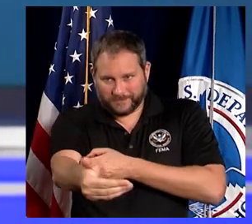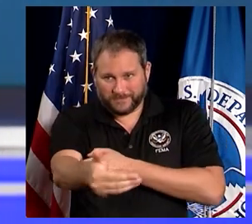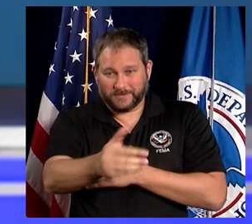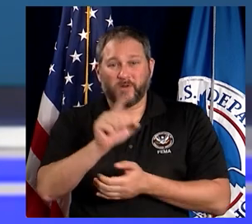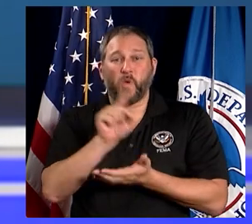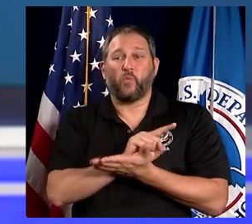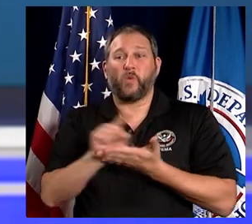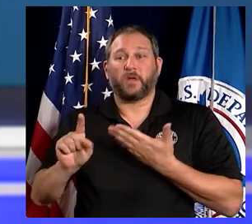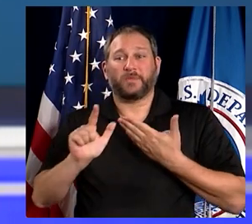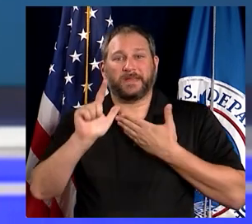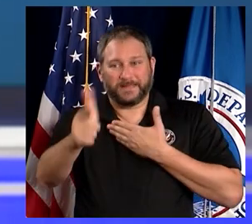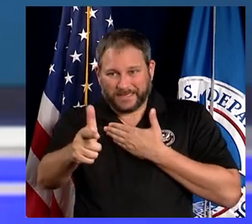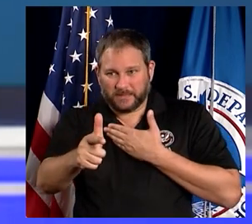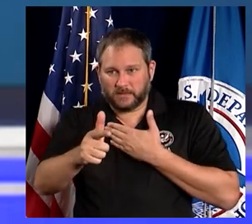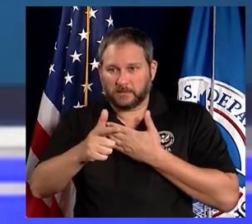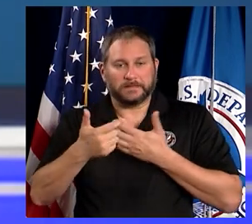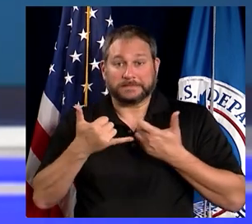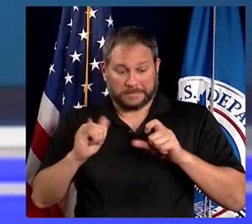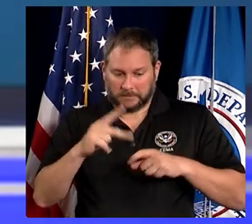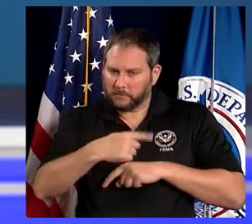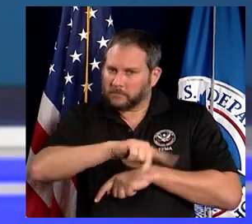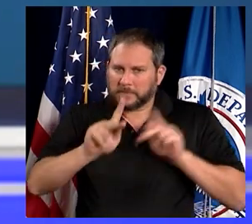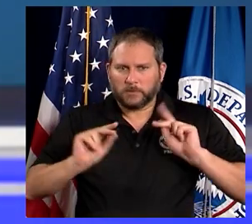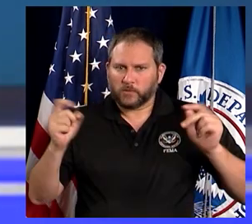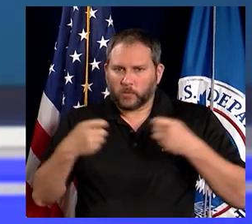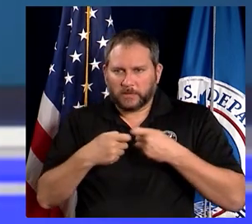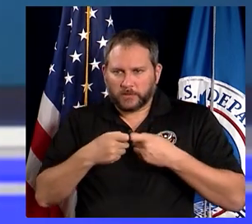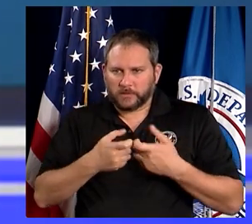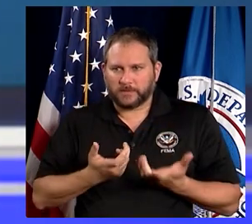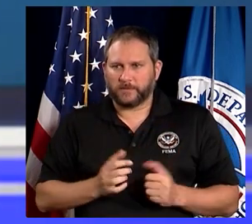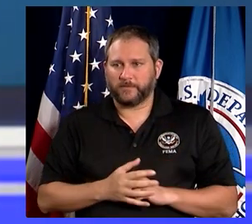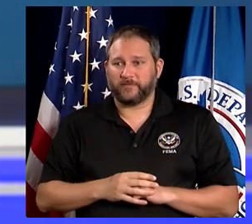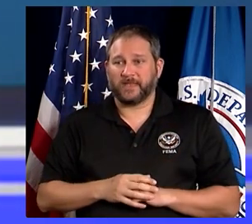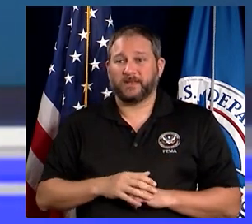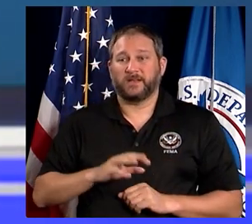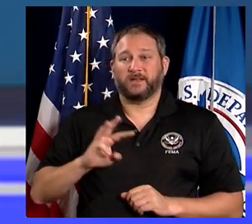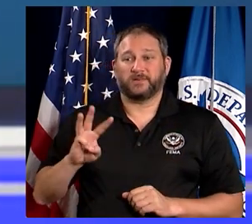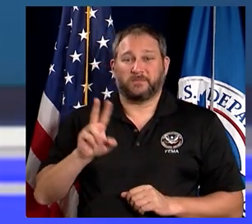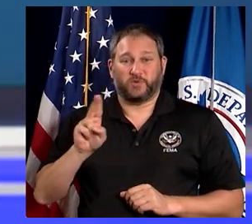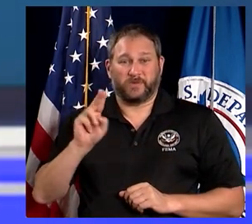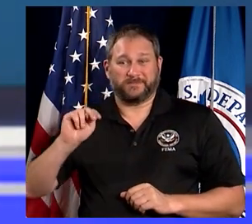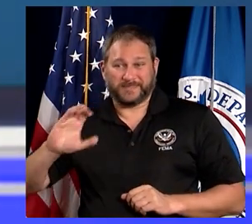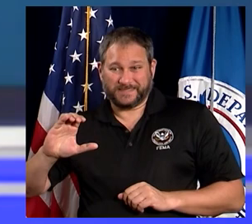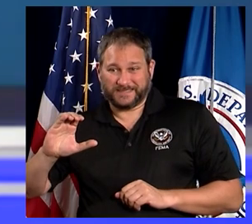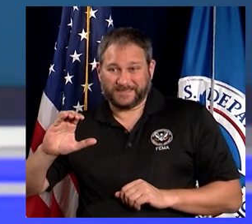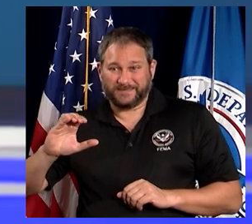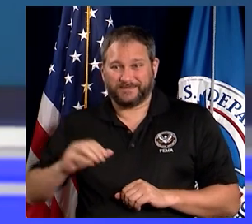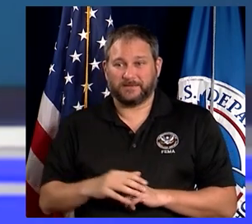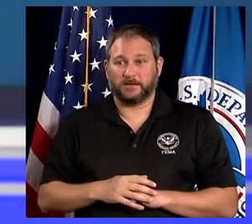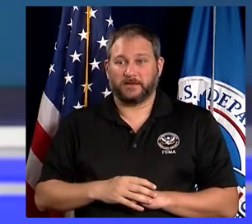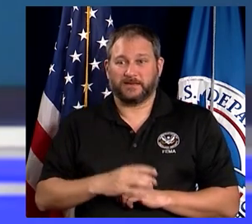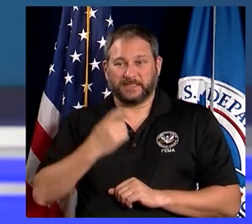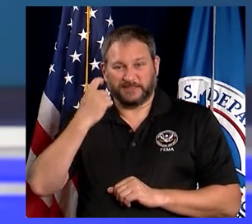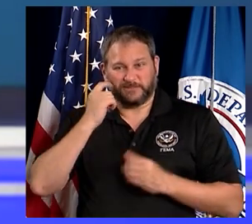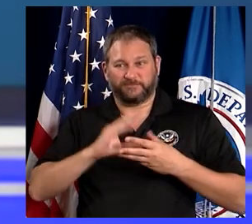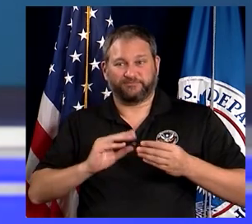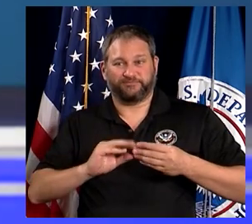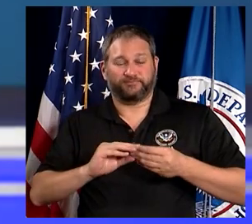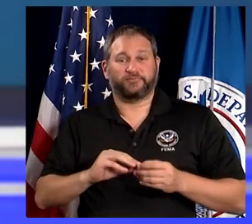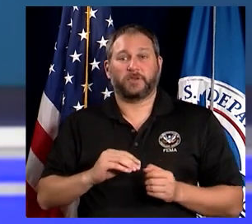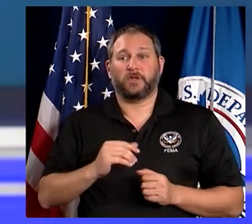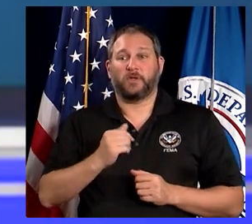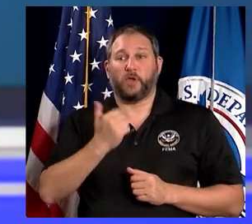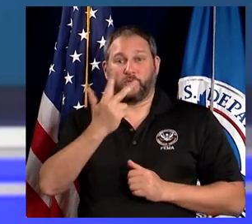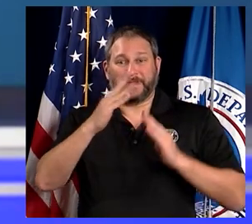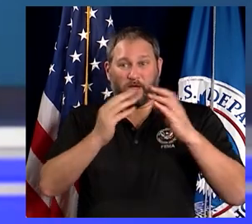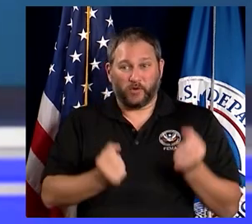have electricity. WUNC reported 3 homes on fire as they were reconnected to the grid, something